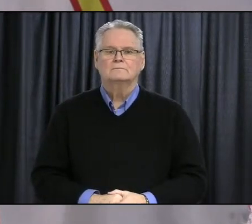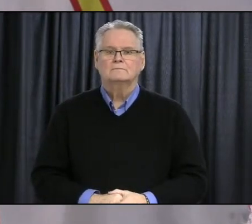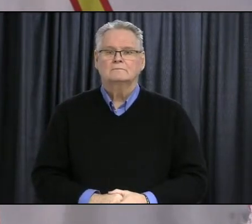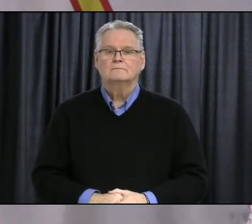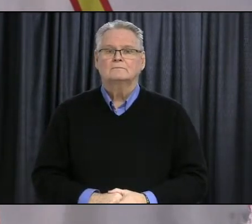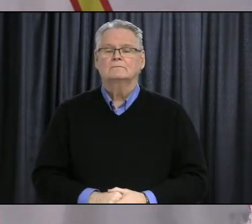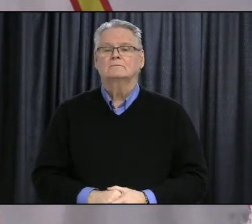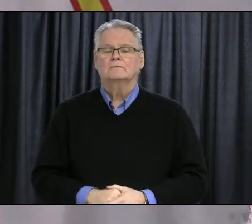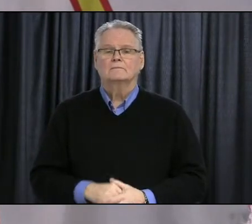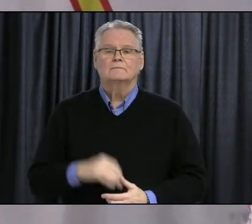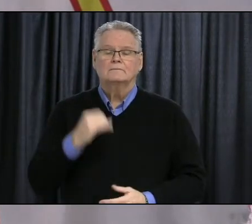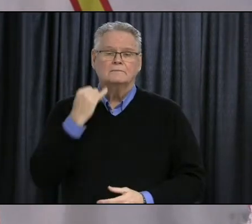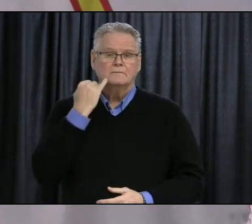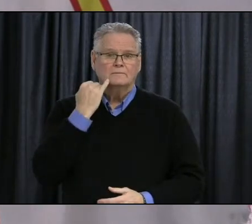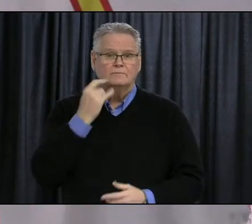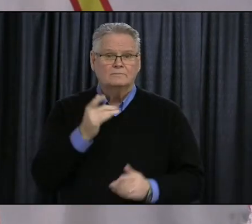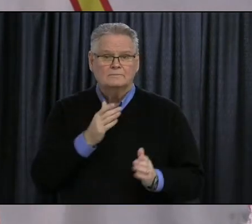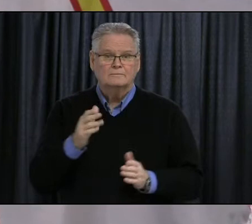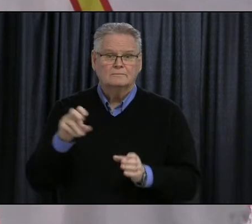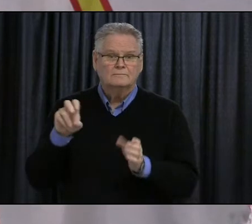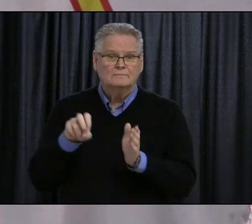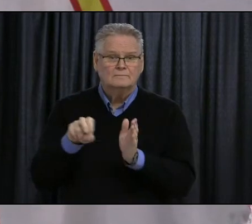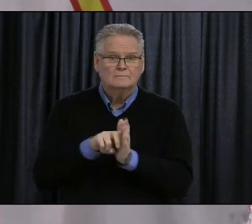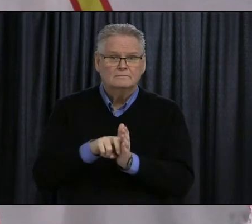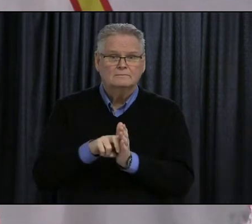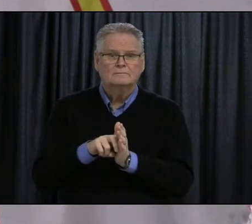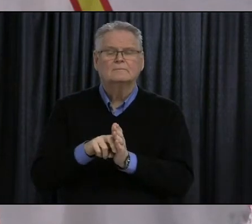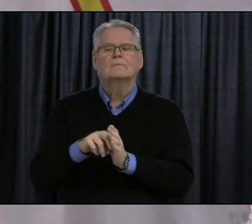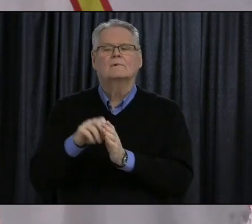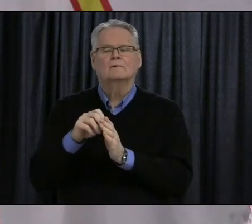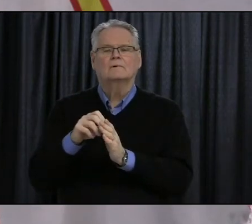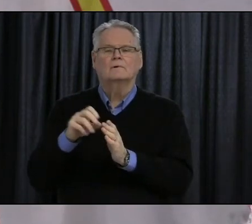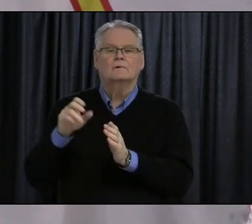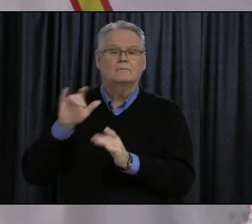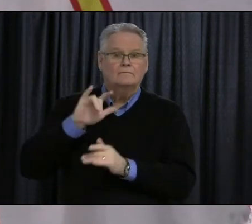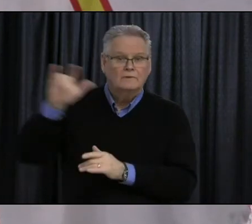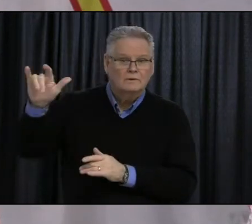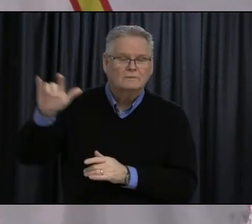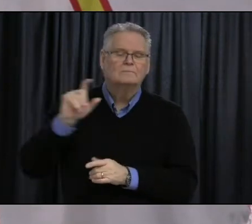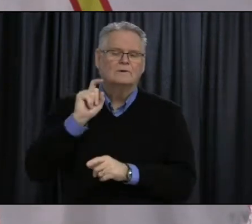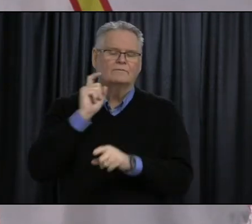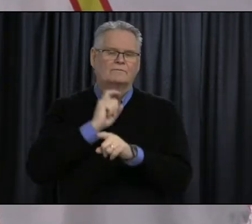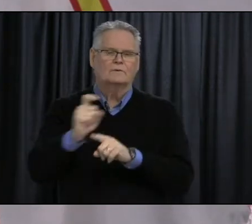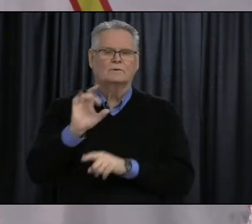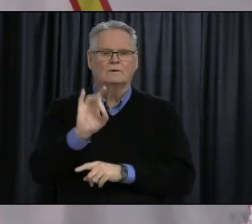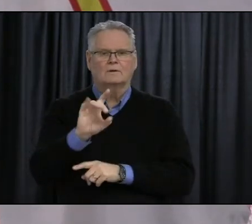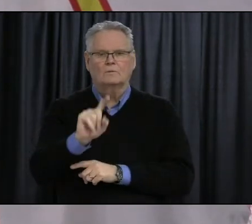can call 811 or do the online assessment. Air Canada flight